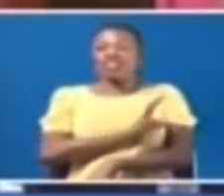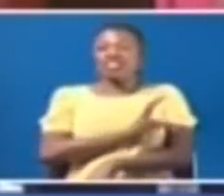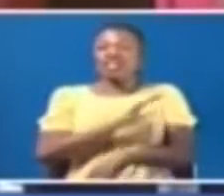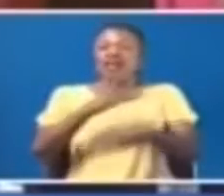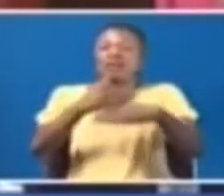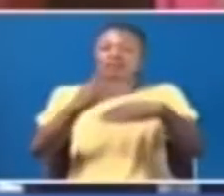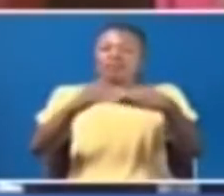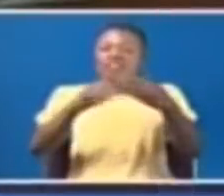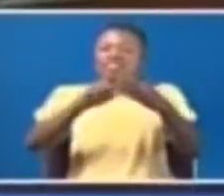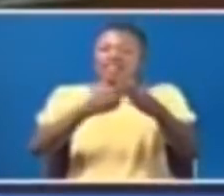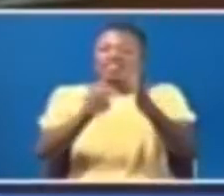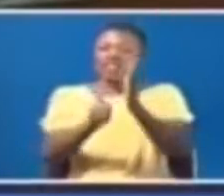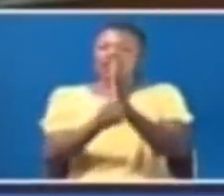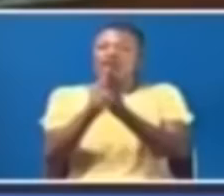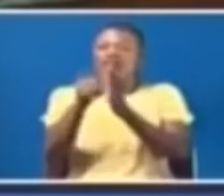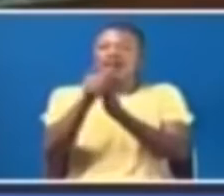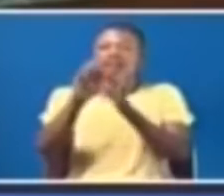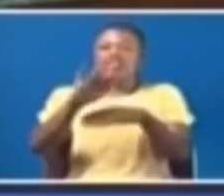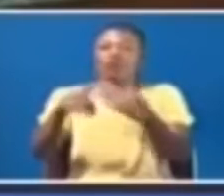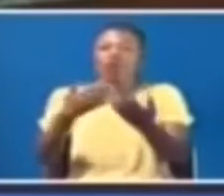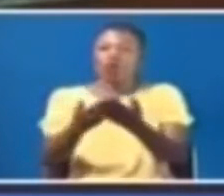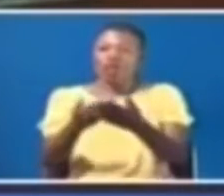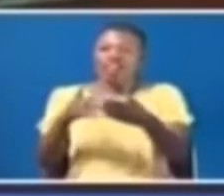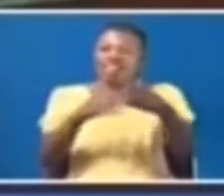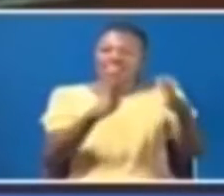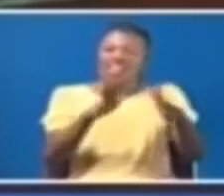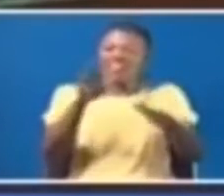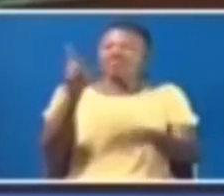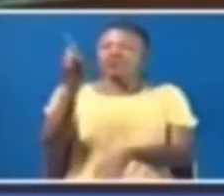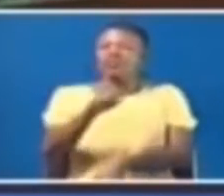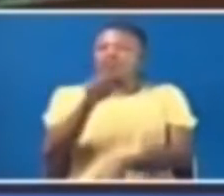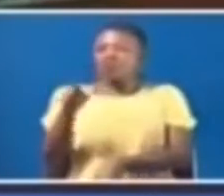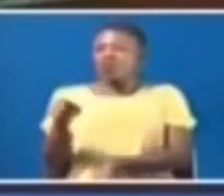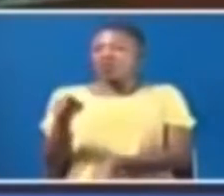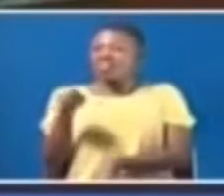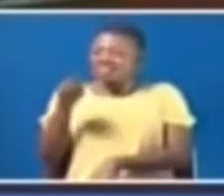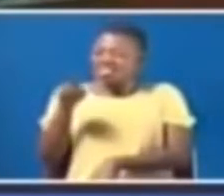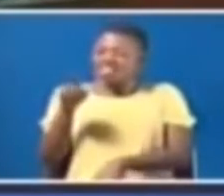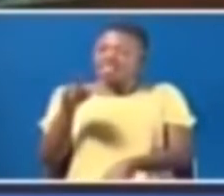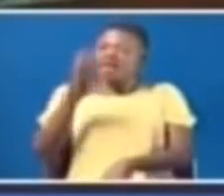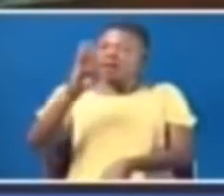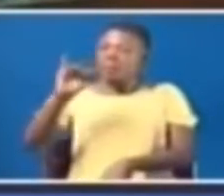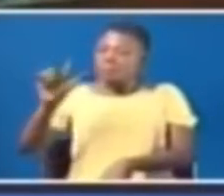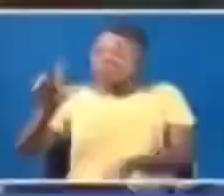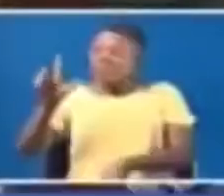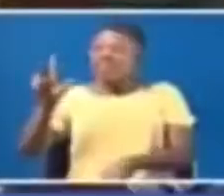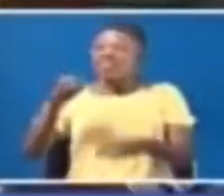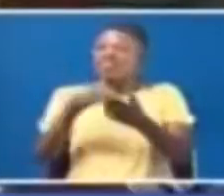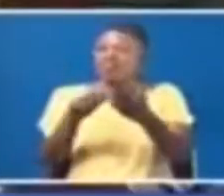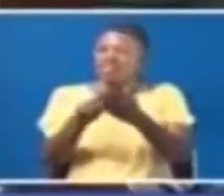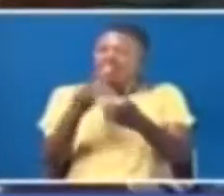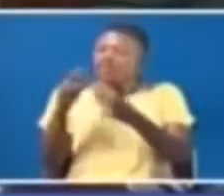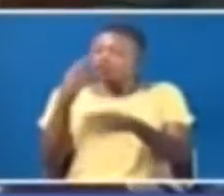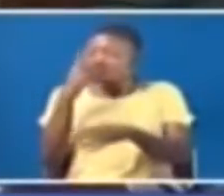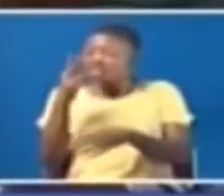whole act. The leader of majority, what is out of order? Chair, this bill is mine. And if you look at